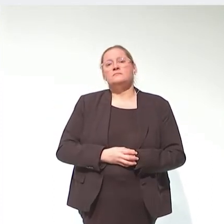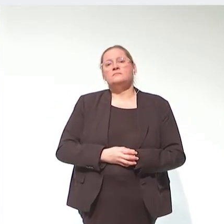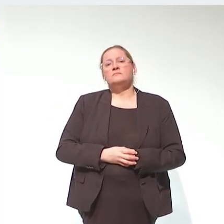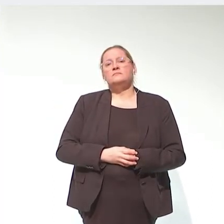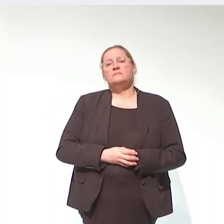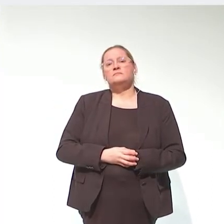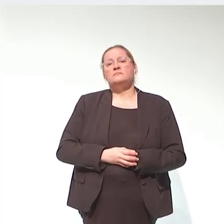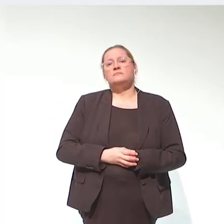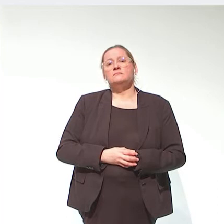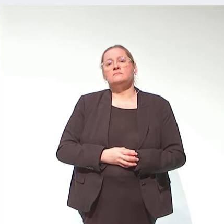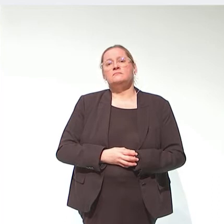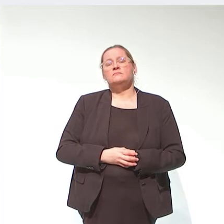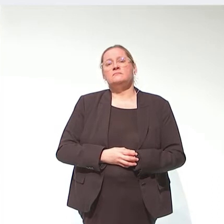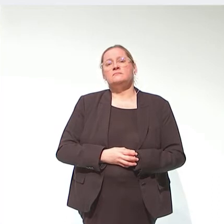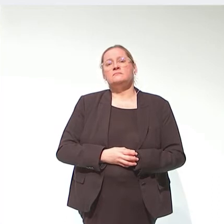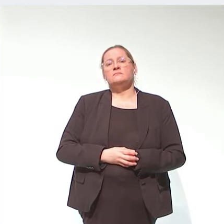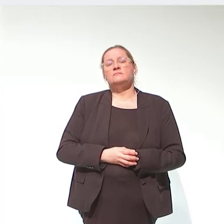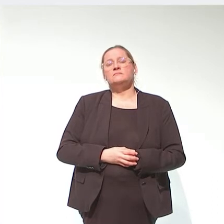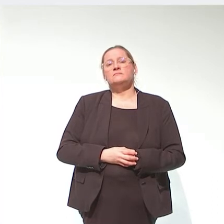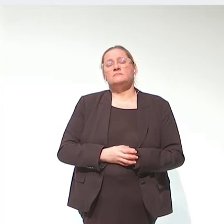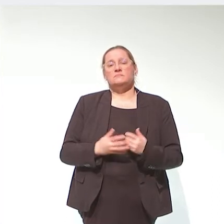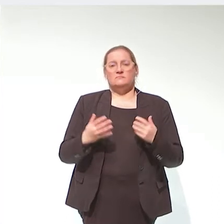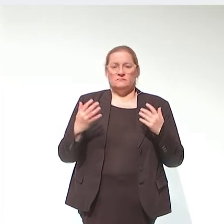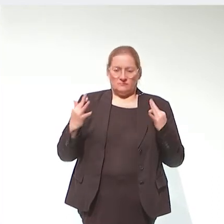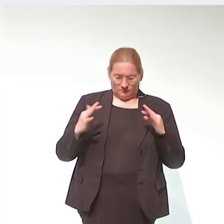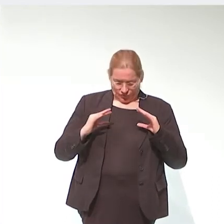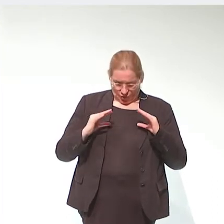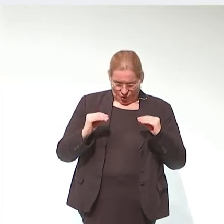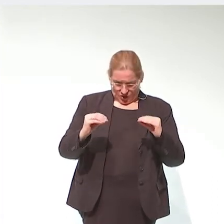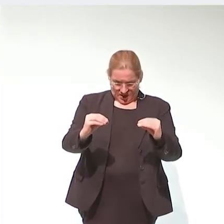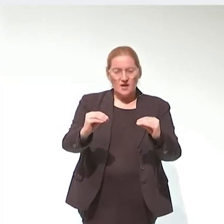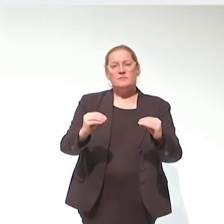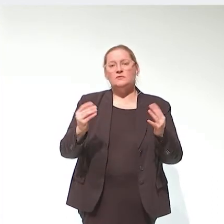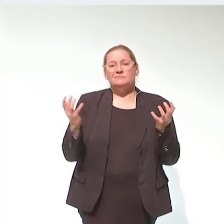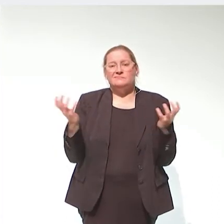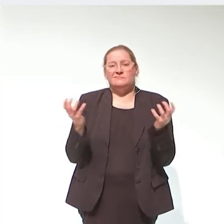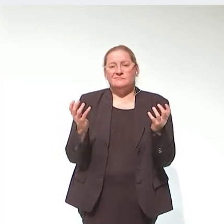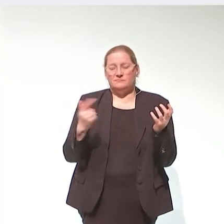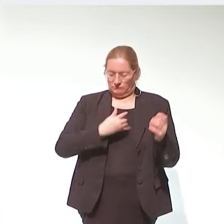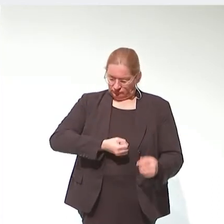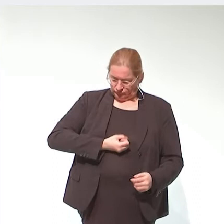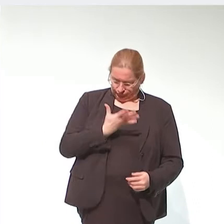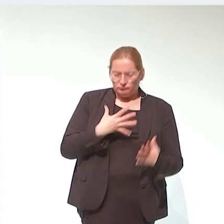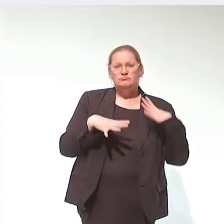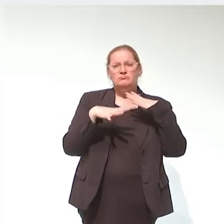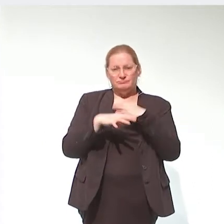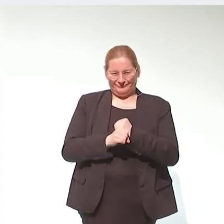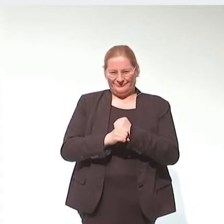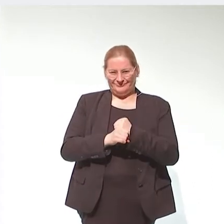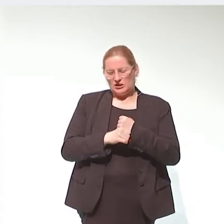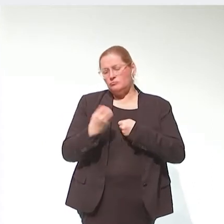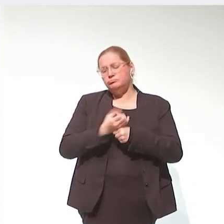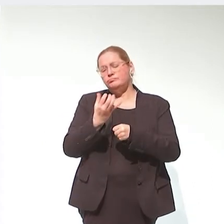you something about best good practice in Slovenia. In Slovenia,